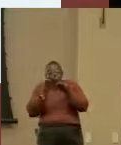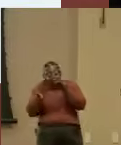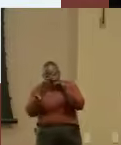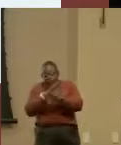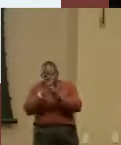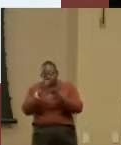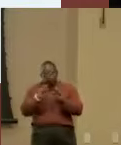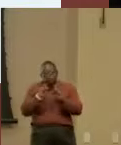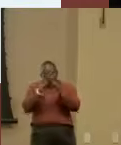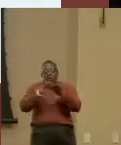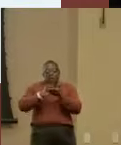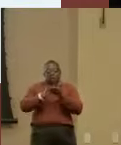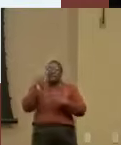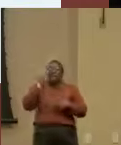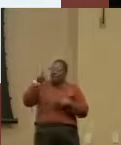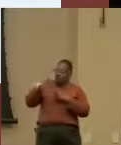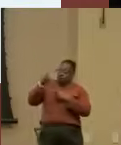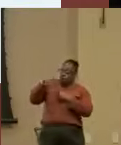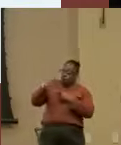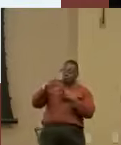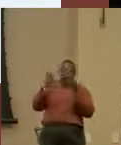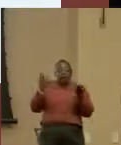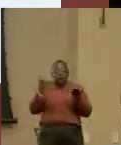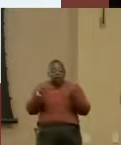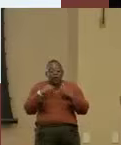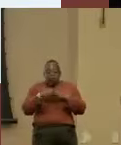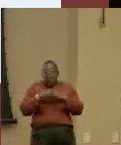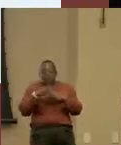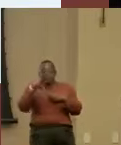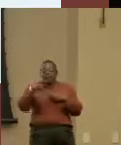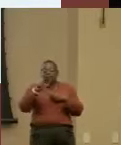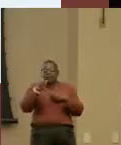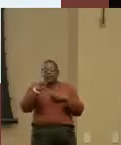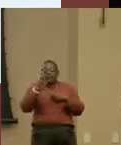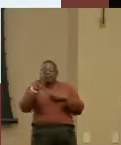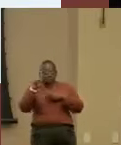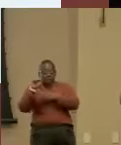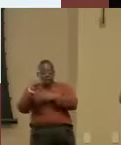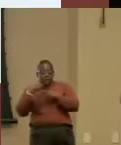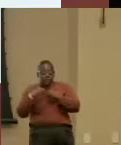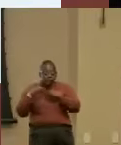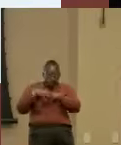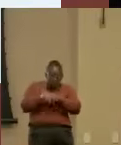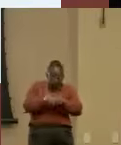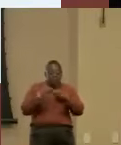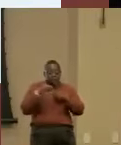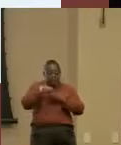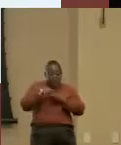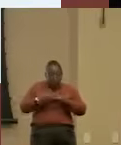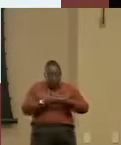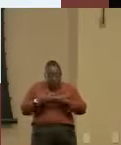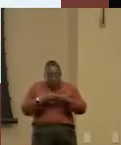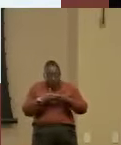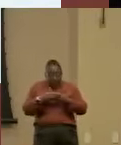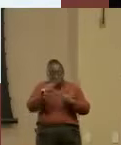it unless you absolutely have to. But it technically does not cross the placenta at all in the 1st trimester, which is the most important